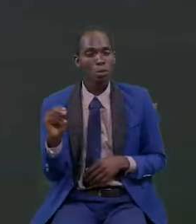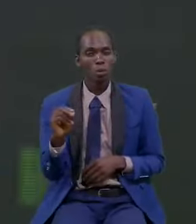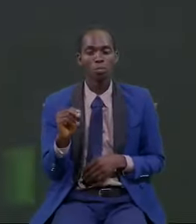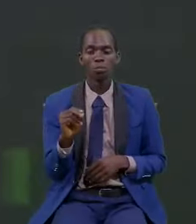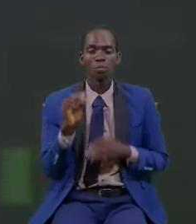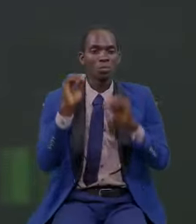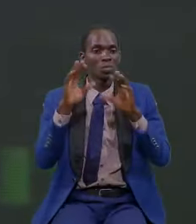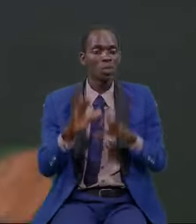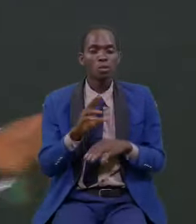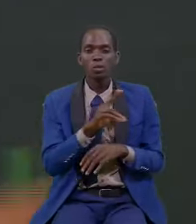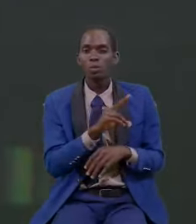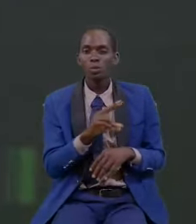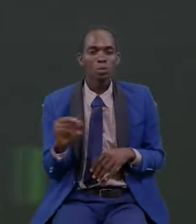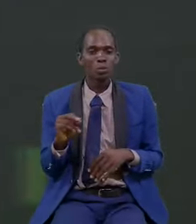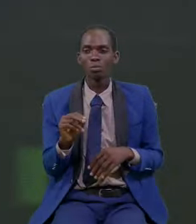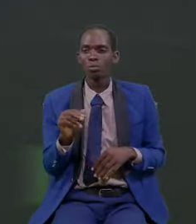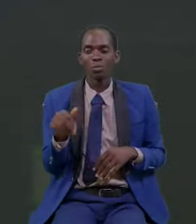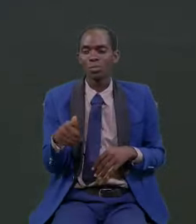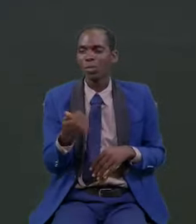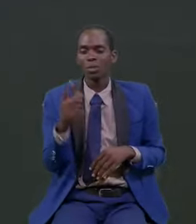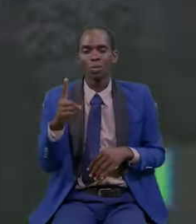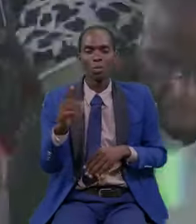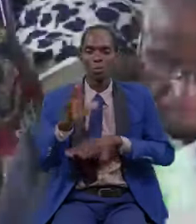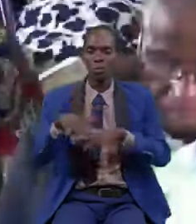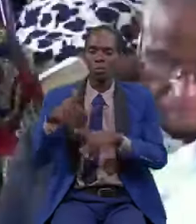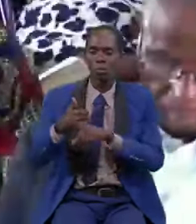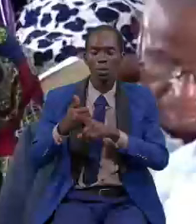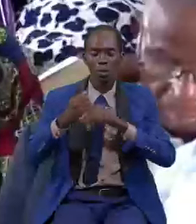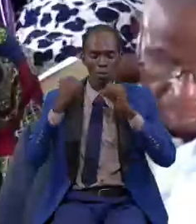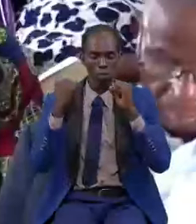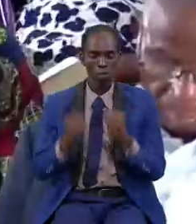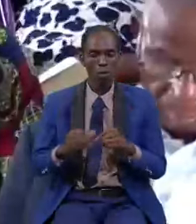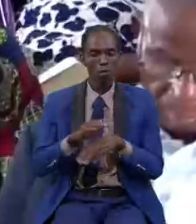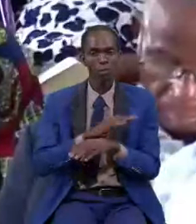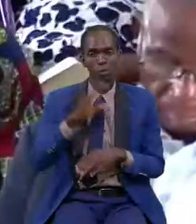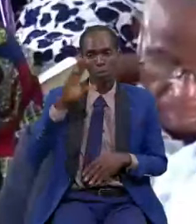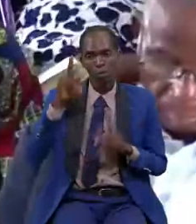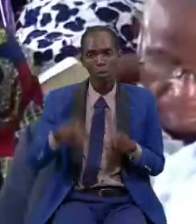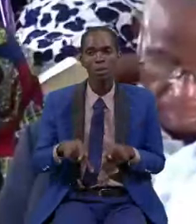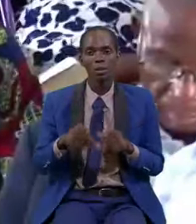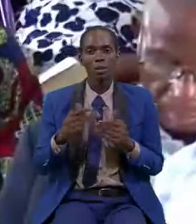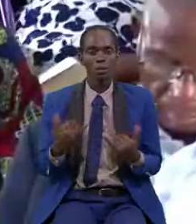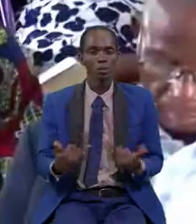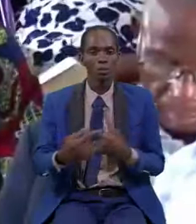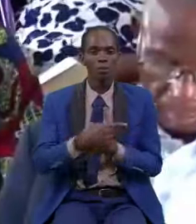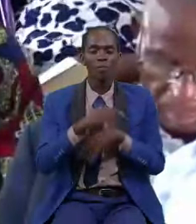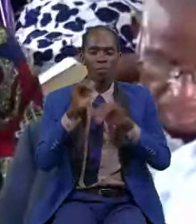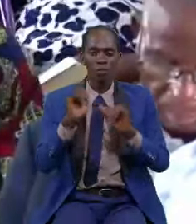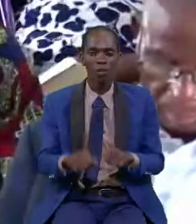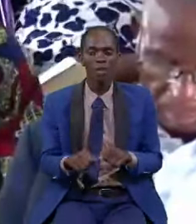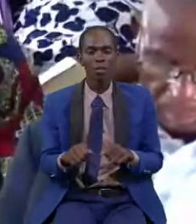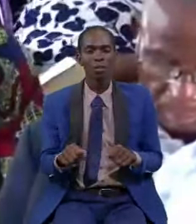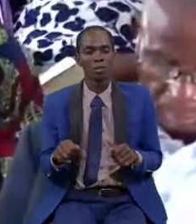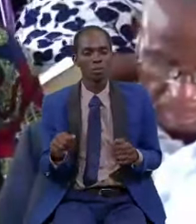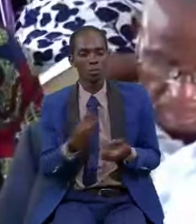so-called powerful man can come today and rubbish that foundation